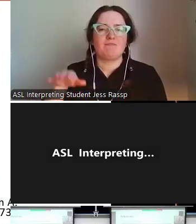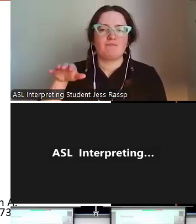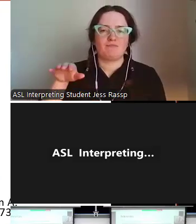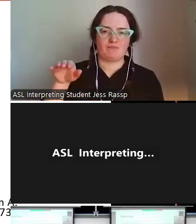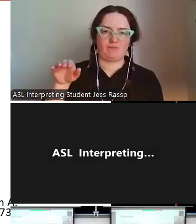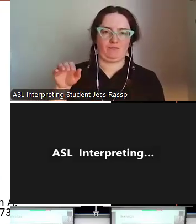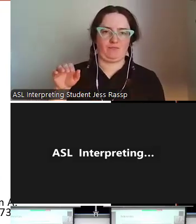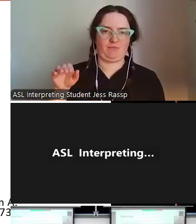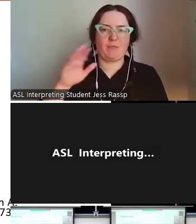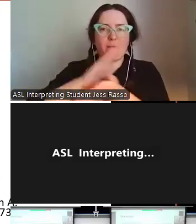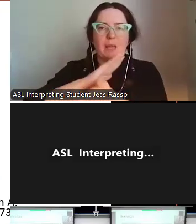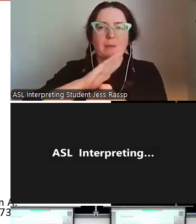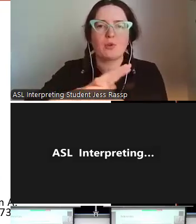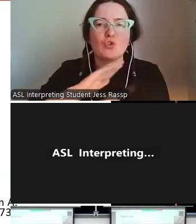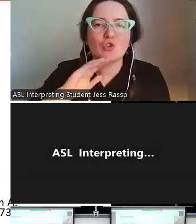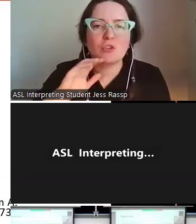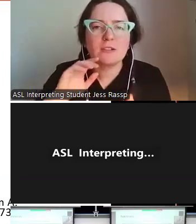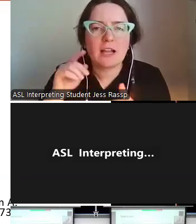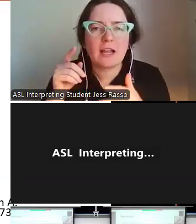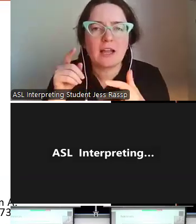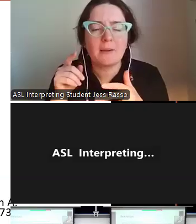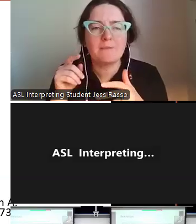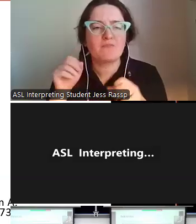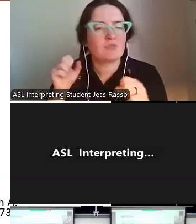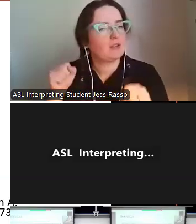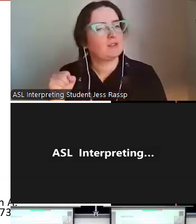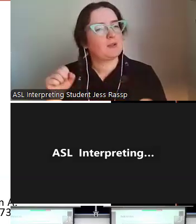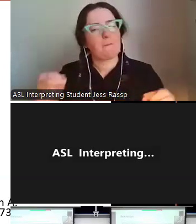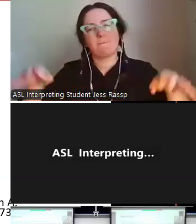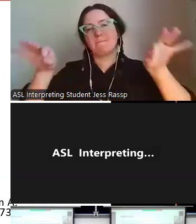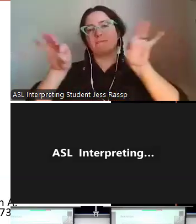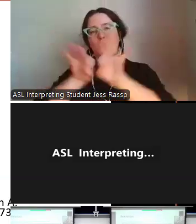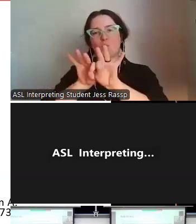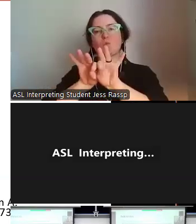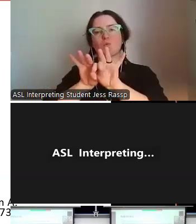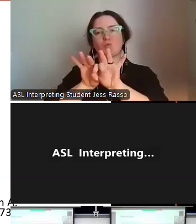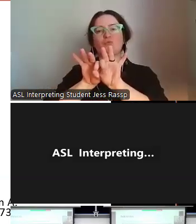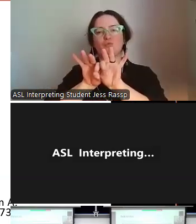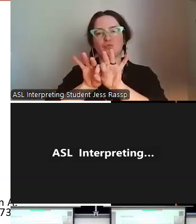And I think that's the major one that I was looking into.